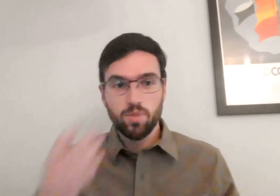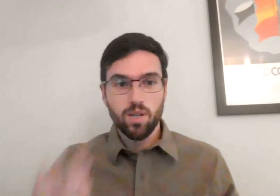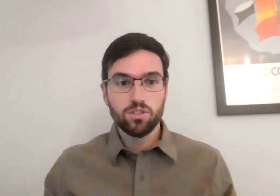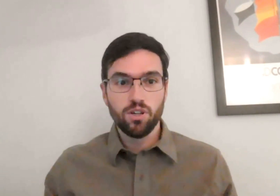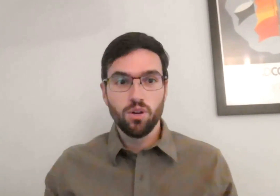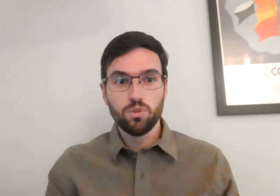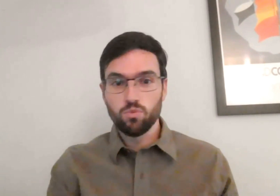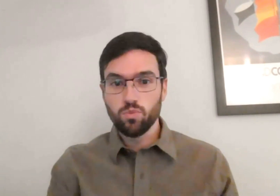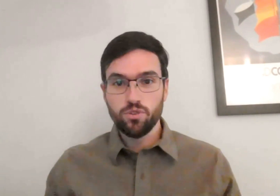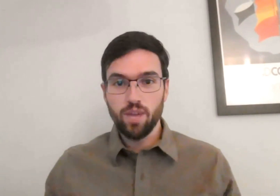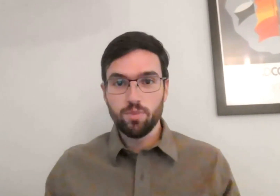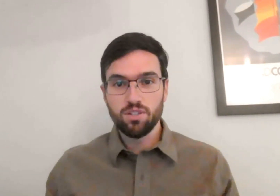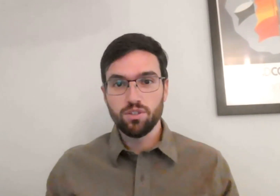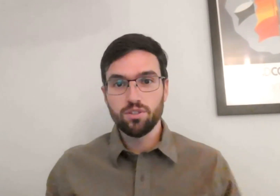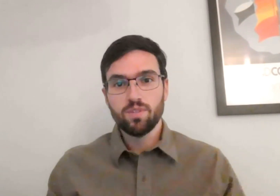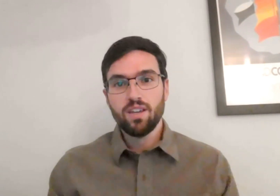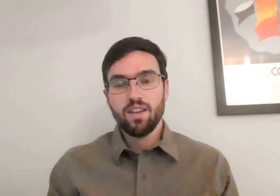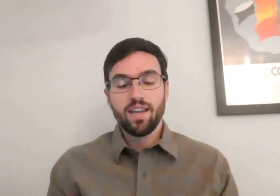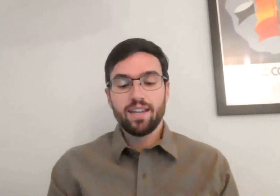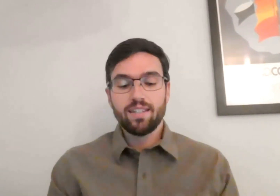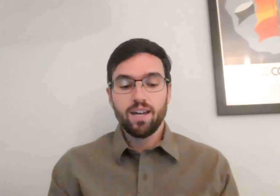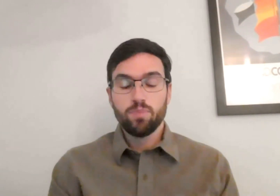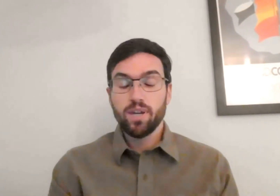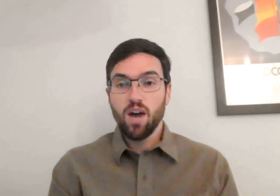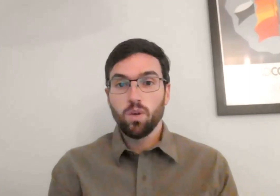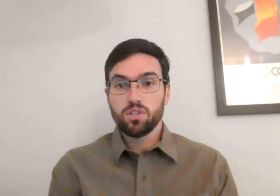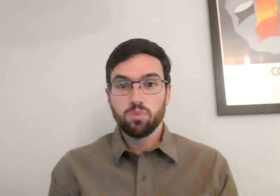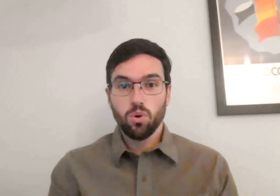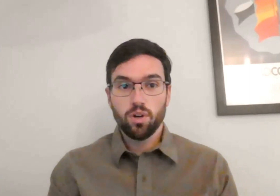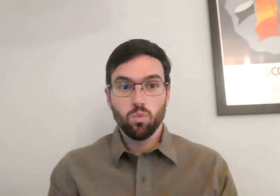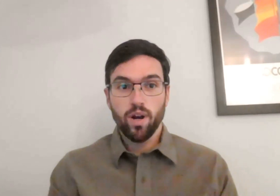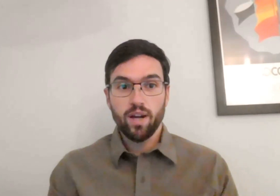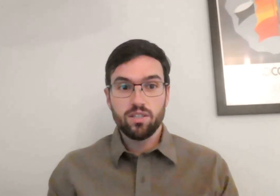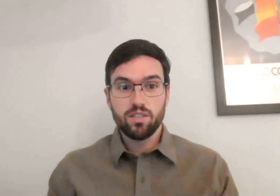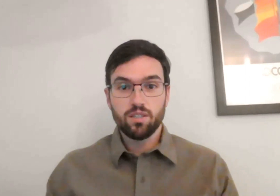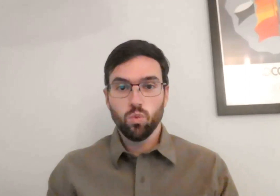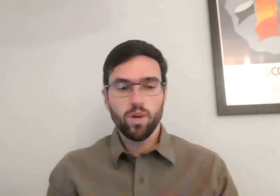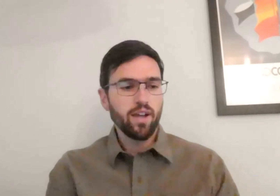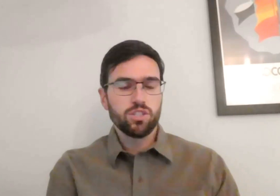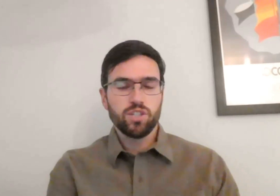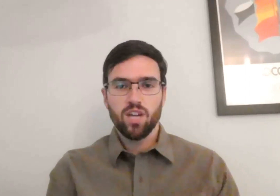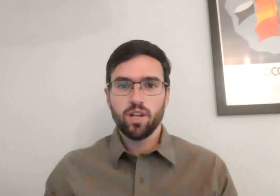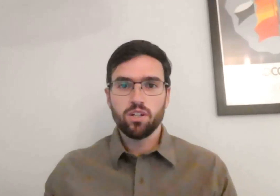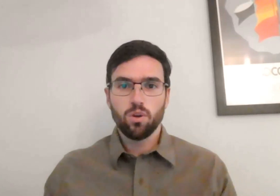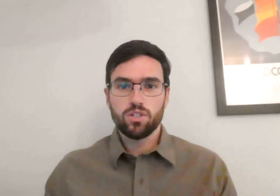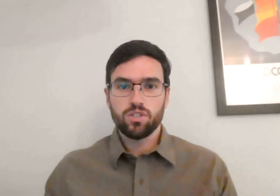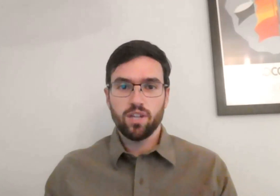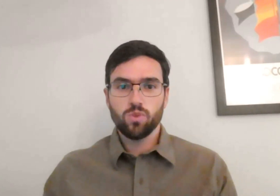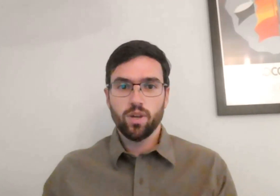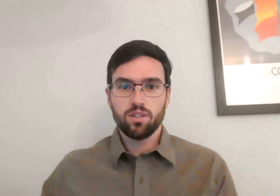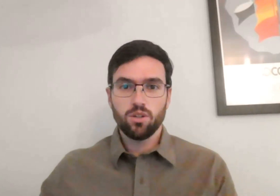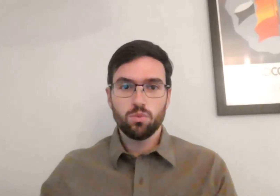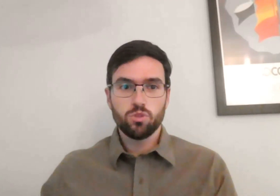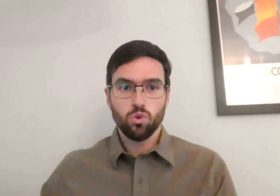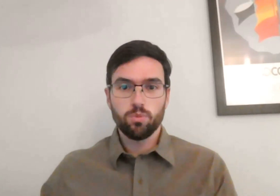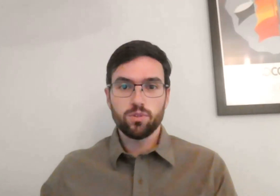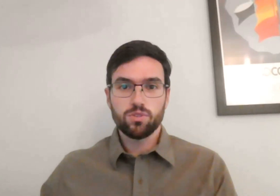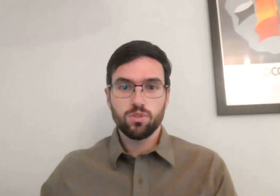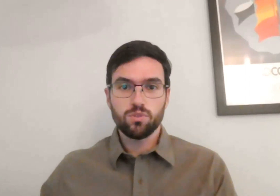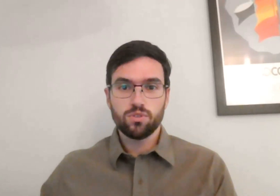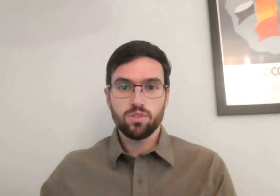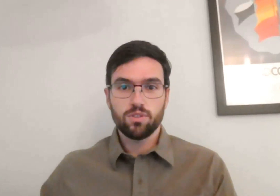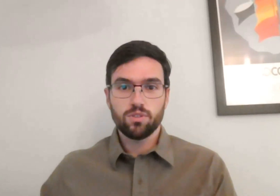I need to be able to go and read through that material and pick out what's important and where I need to, what I understand, what I don't understand, so I can go